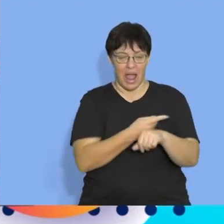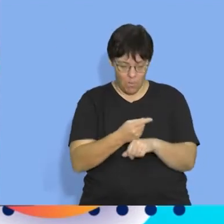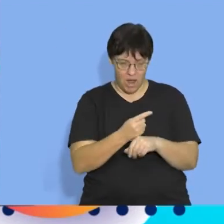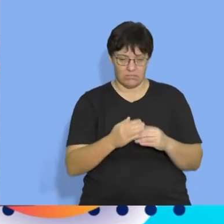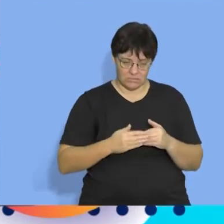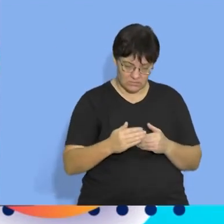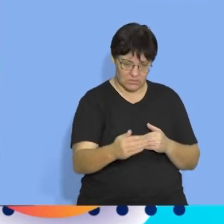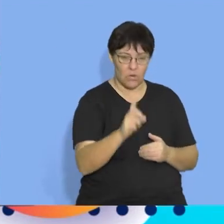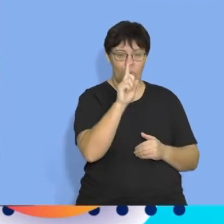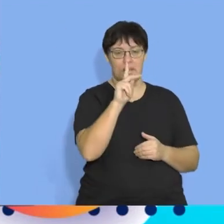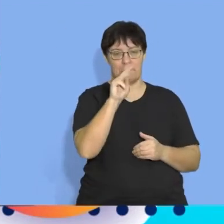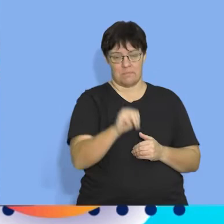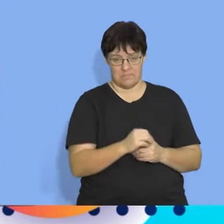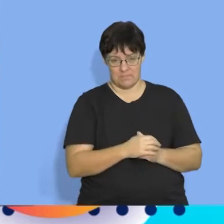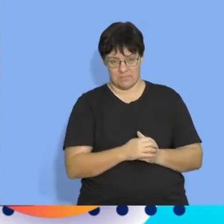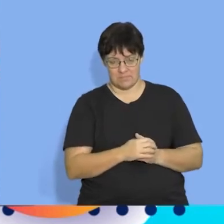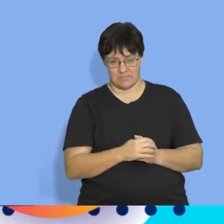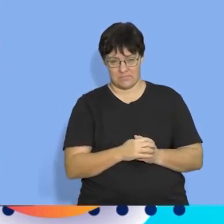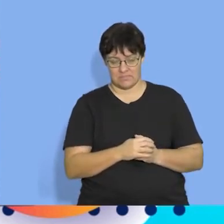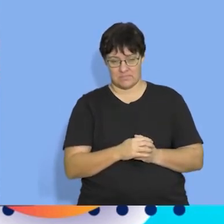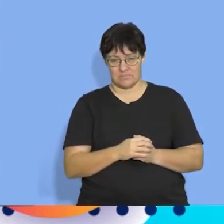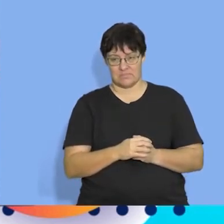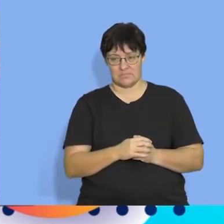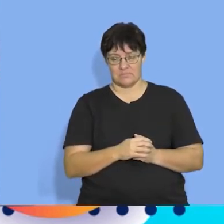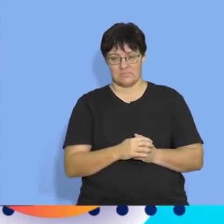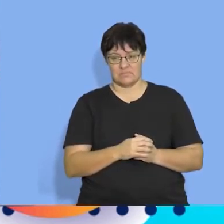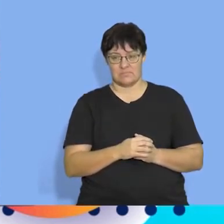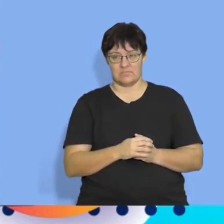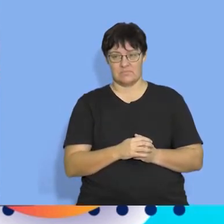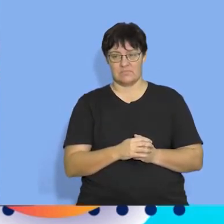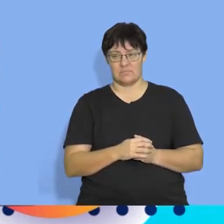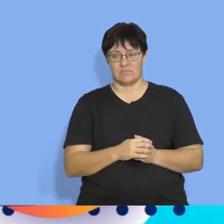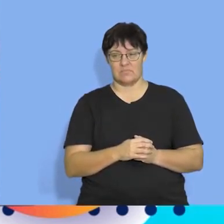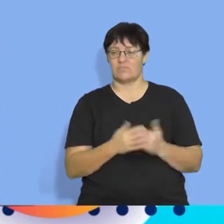hour you do 1 kilometer, okay? That's what that speed means.